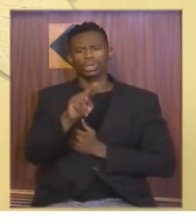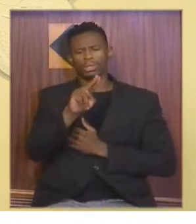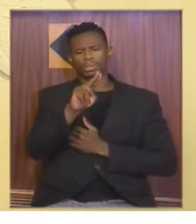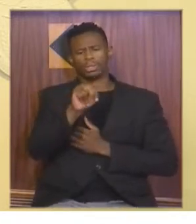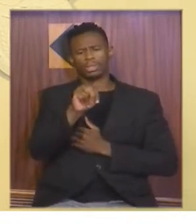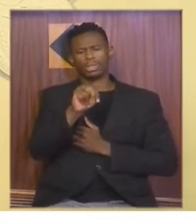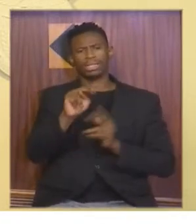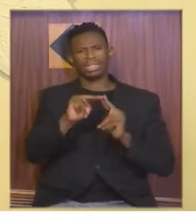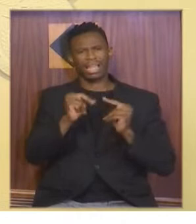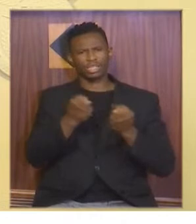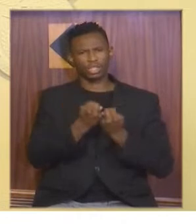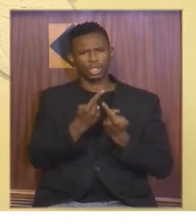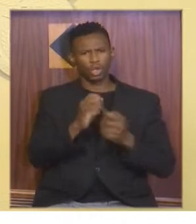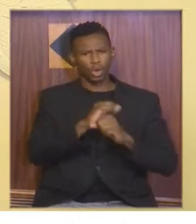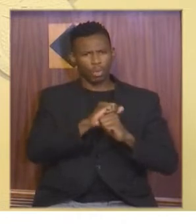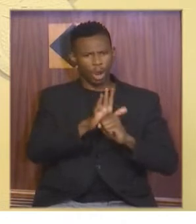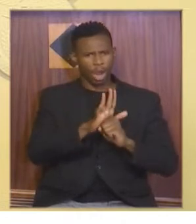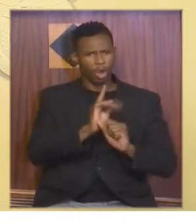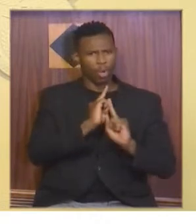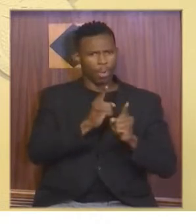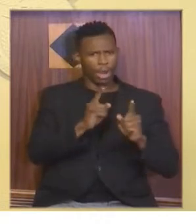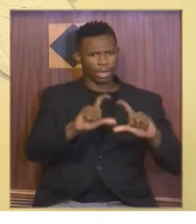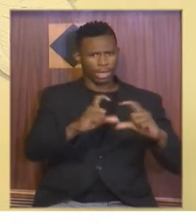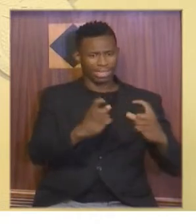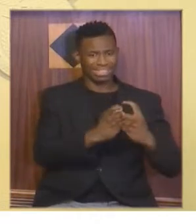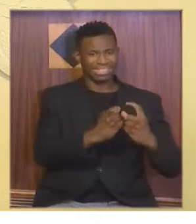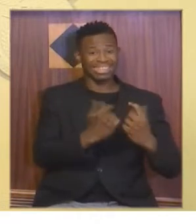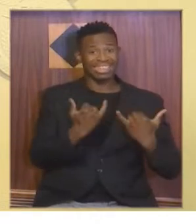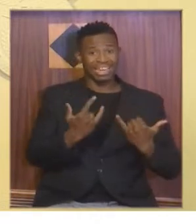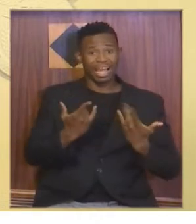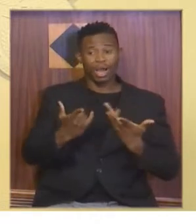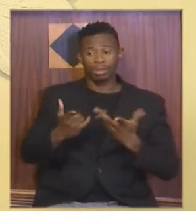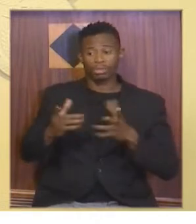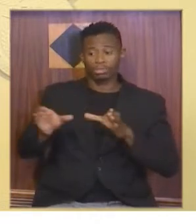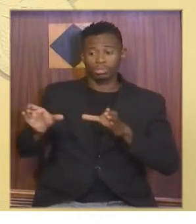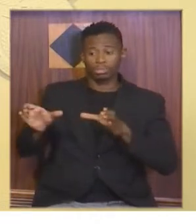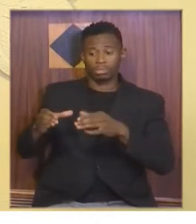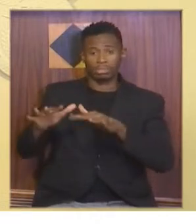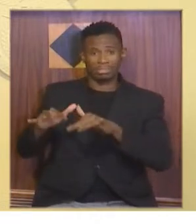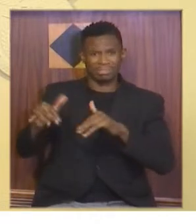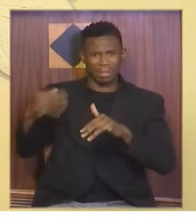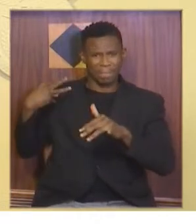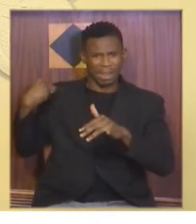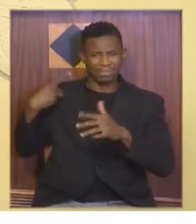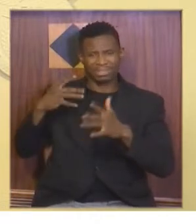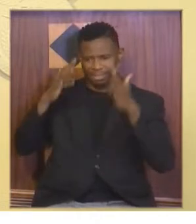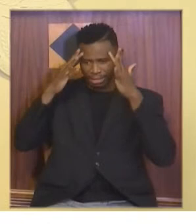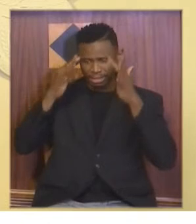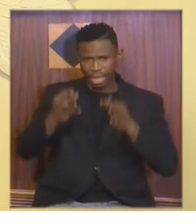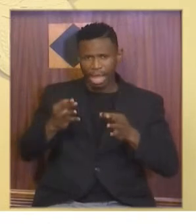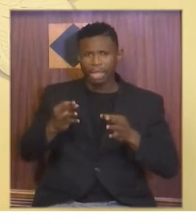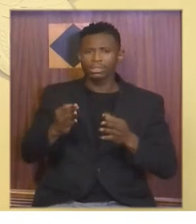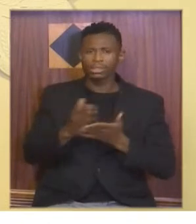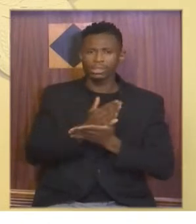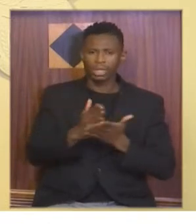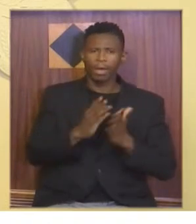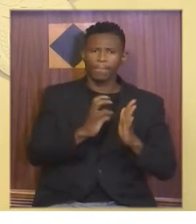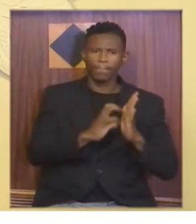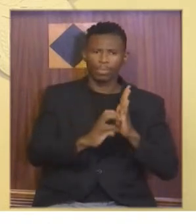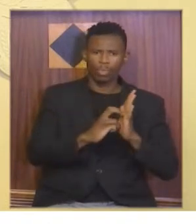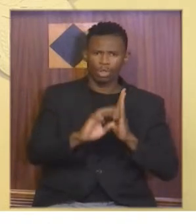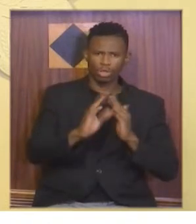Council, Cabinet has decided to ease several restrictions as part of adjusted